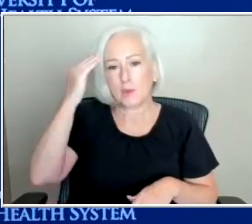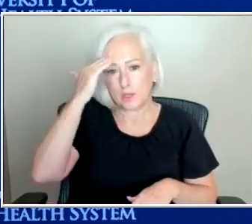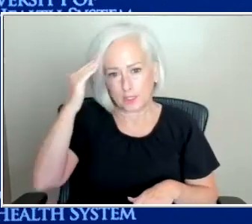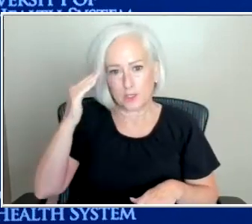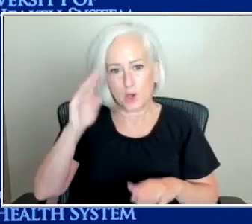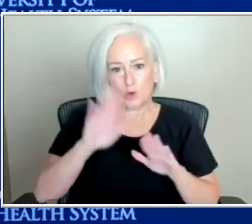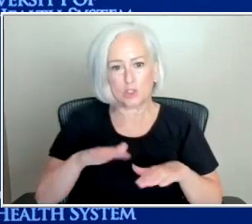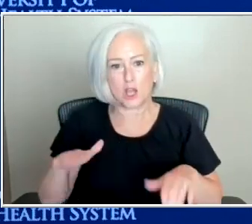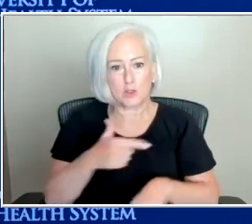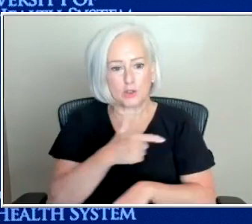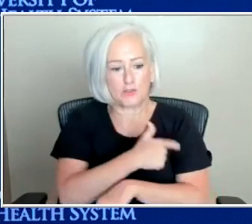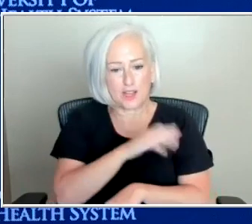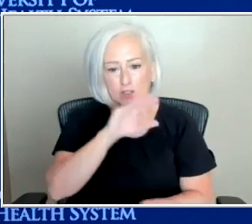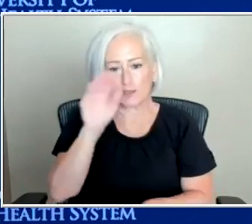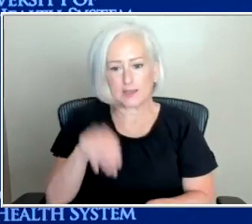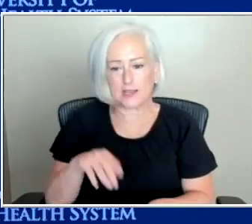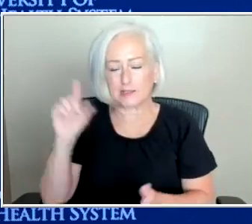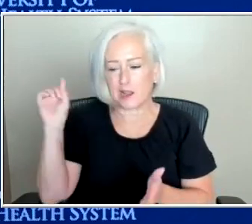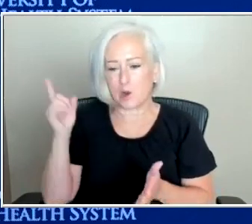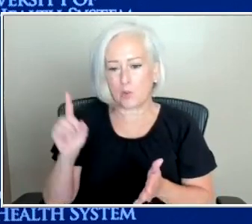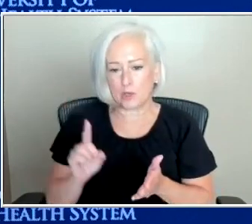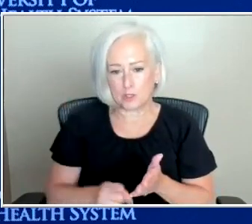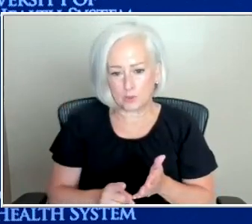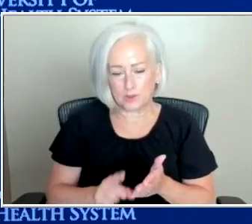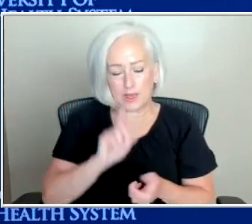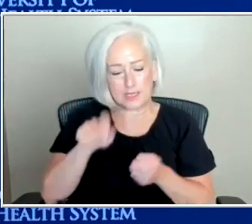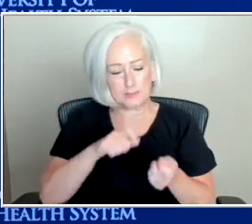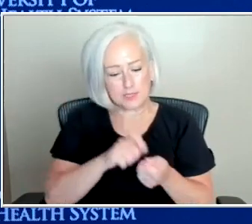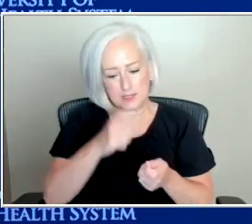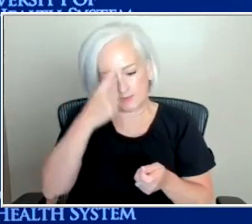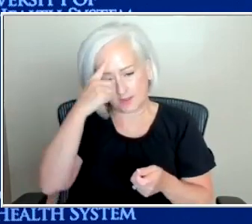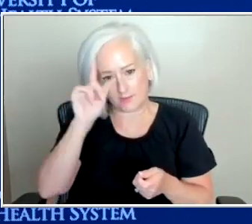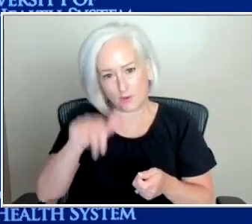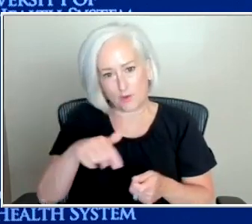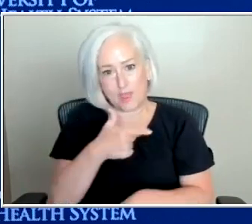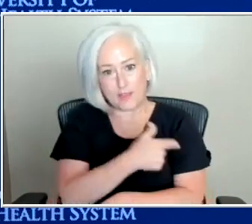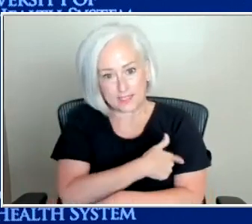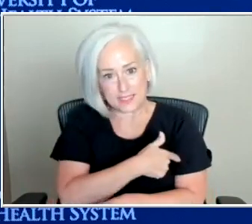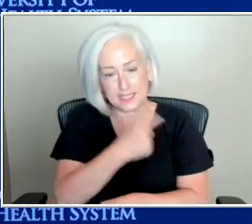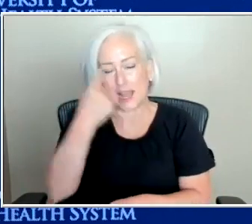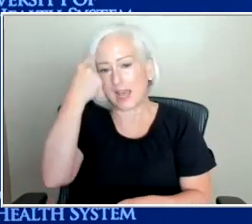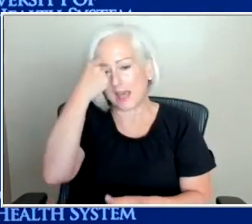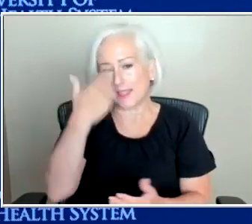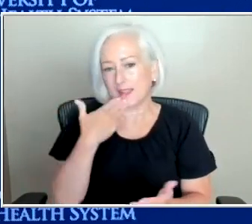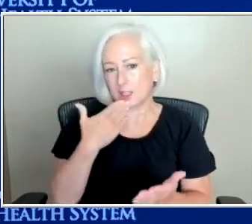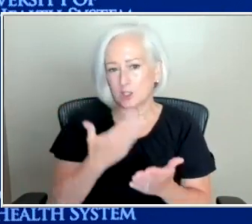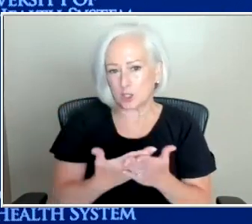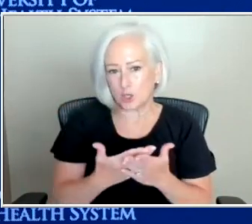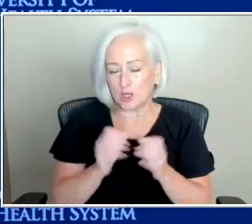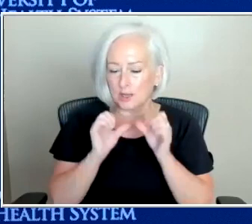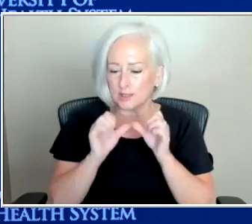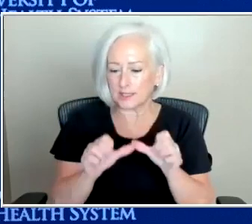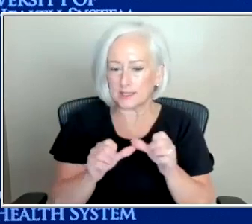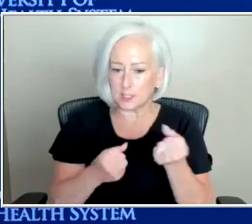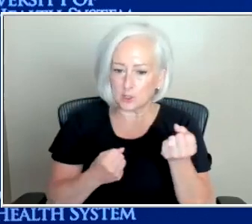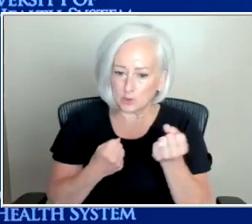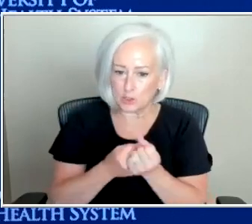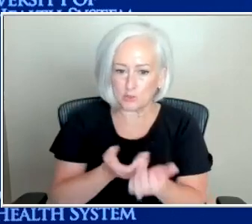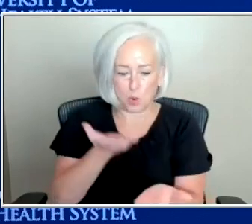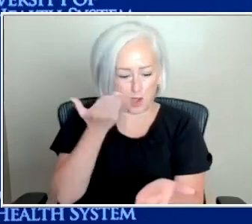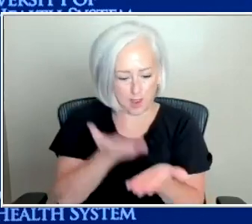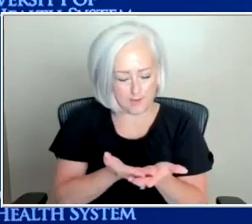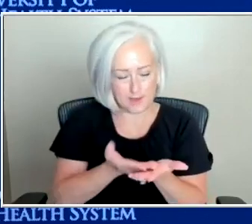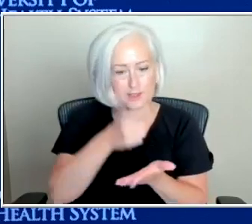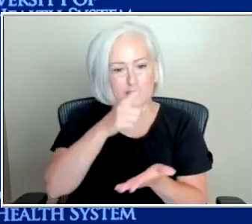But specifically for this vaccine, I think it's good, again, continued supportive evidence that what we are doing to try and